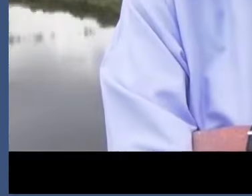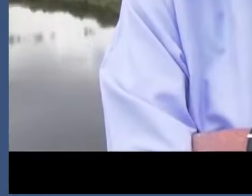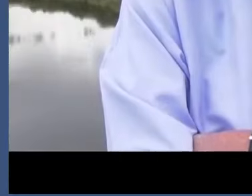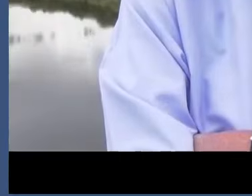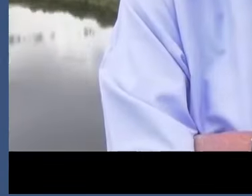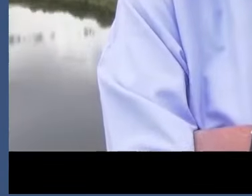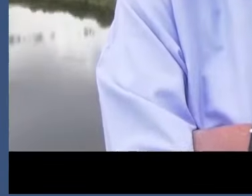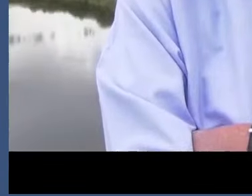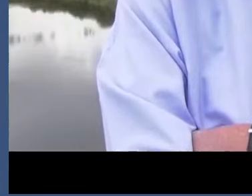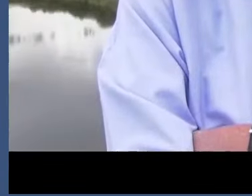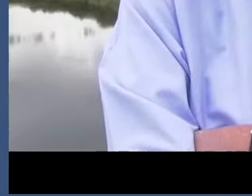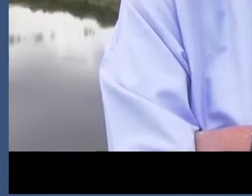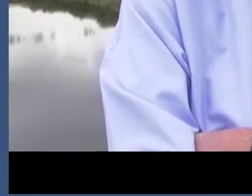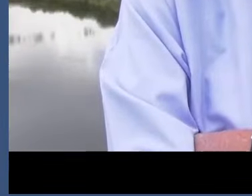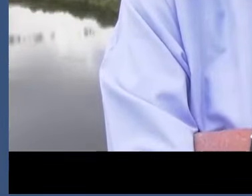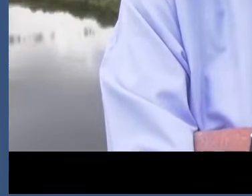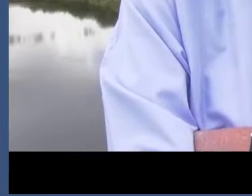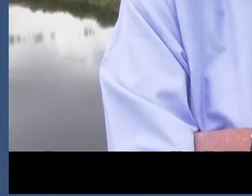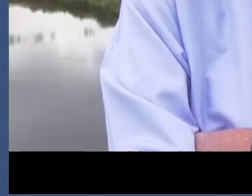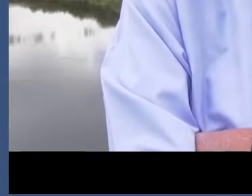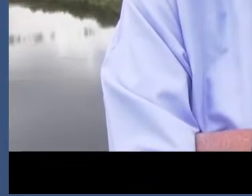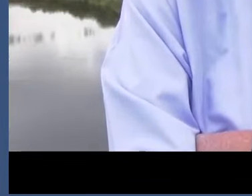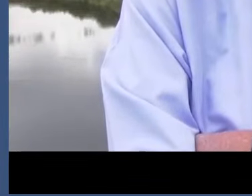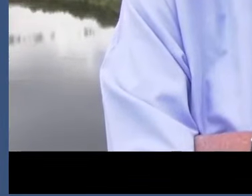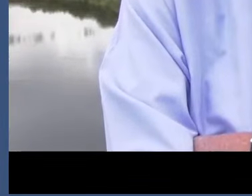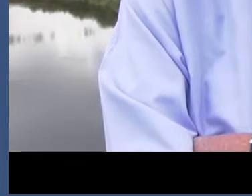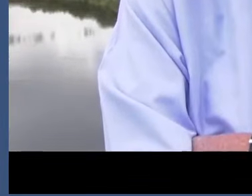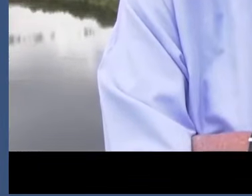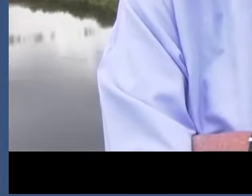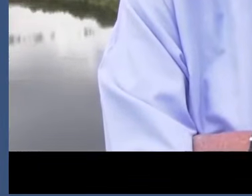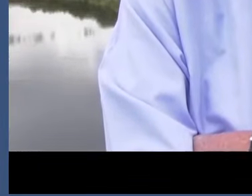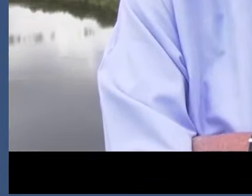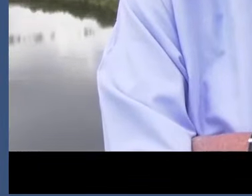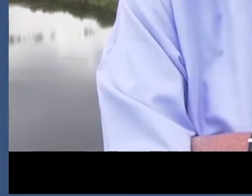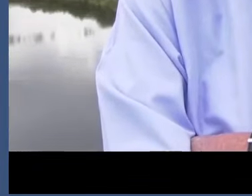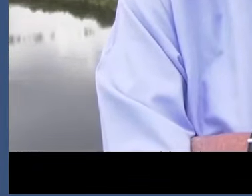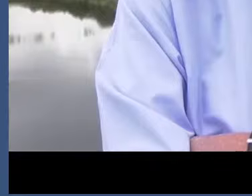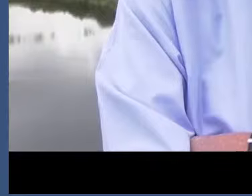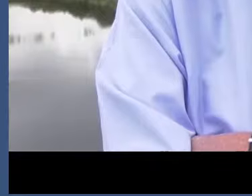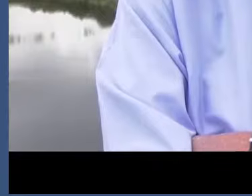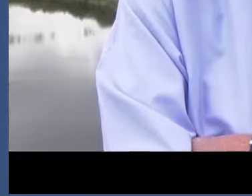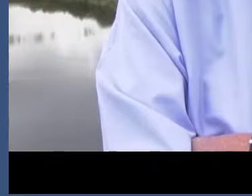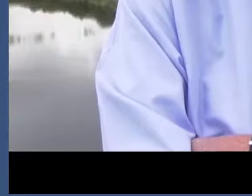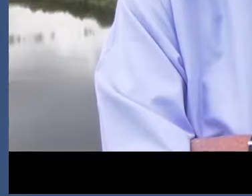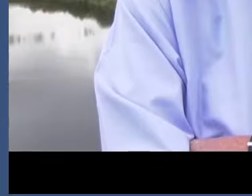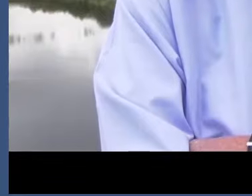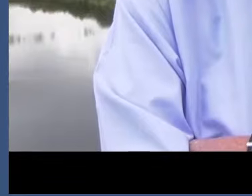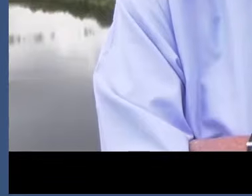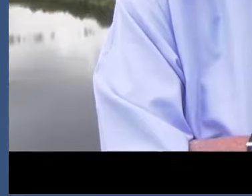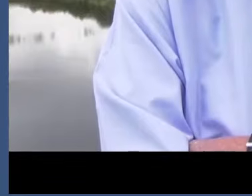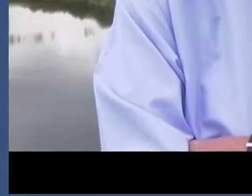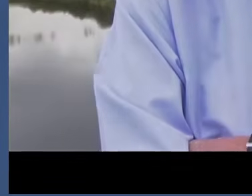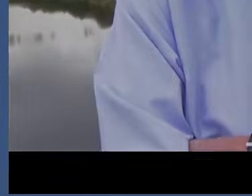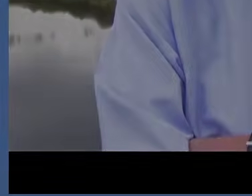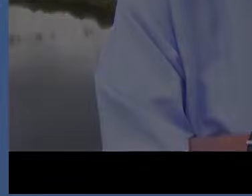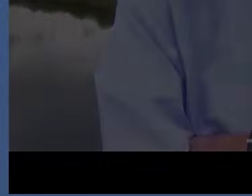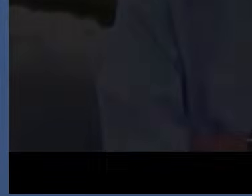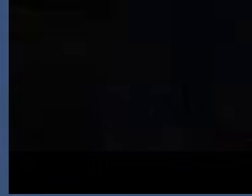Fort Okanagan, part of our history, part of our heritage, and most certainly one of my favorite